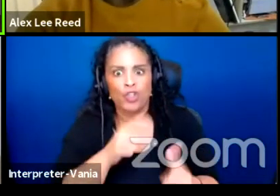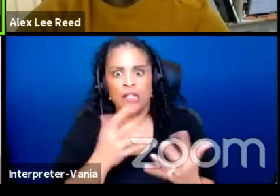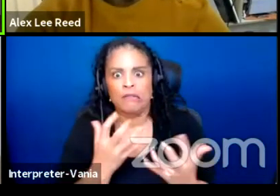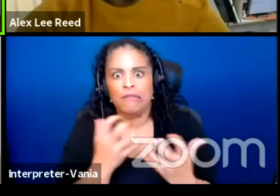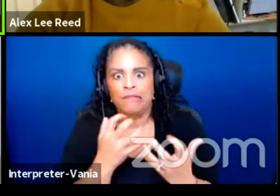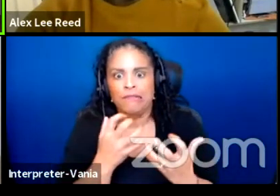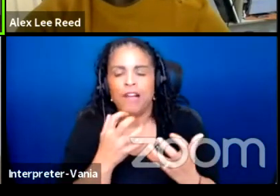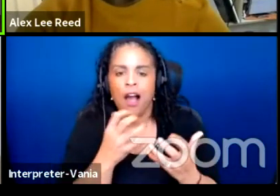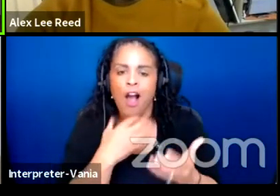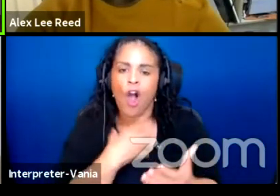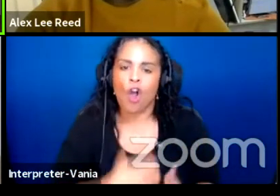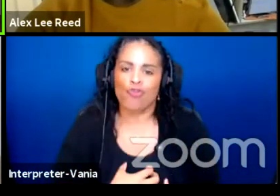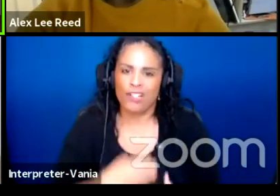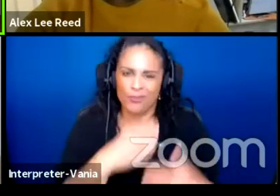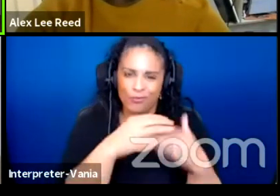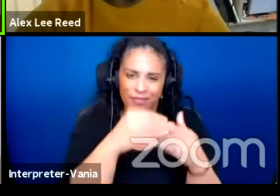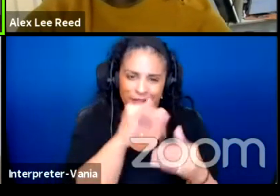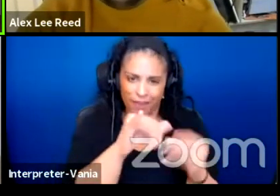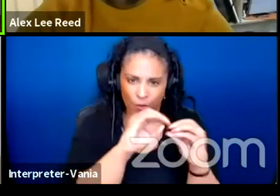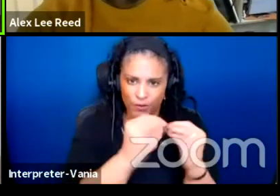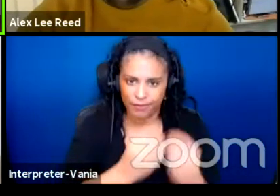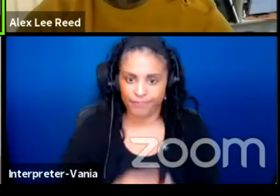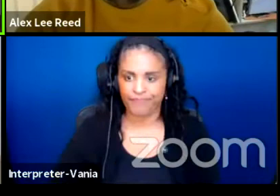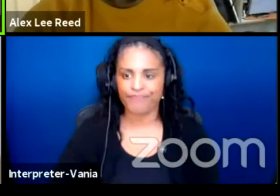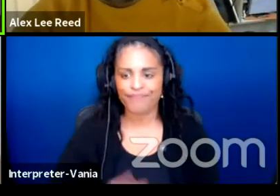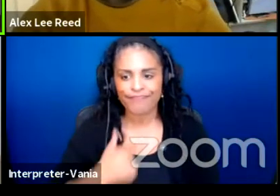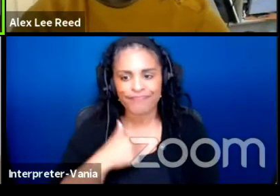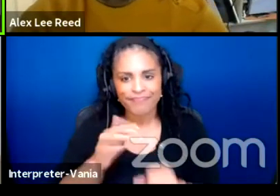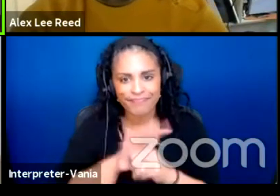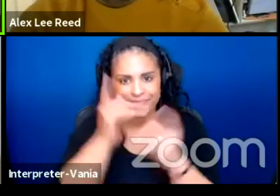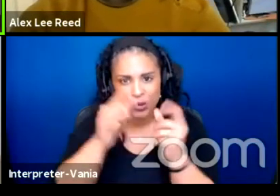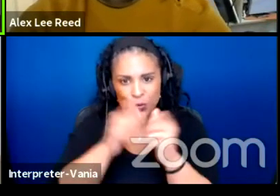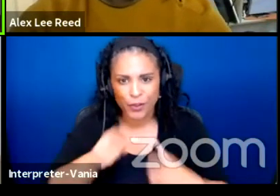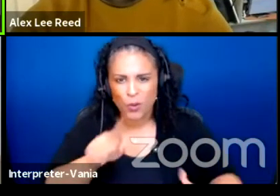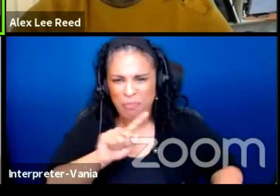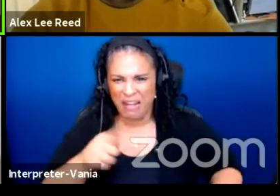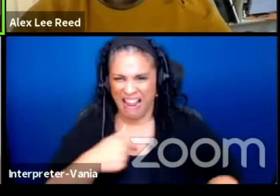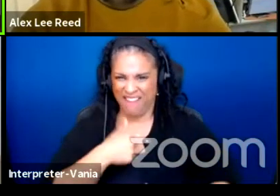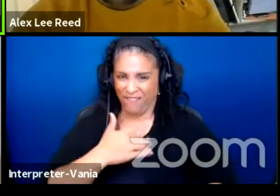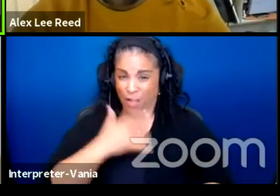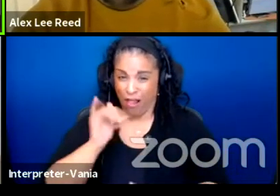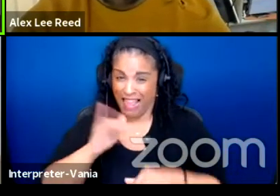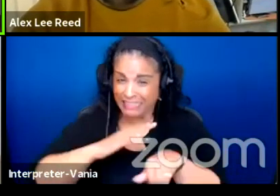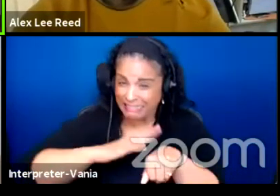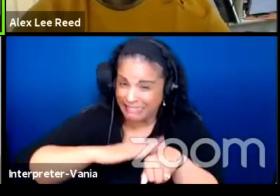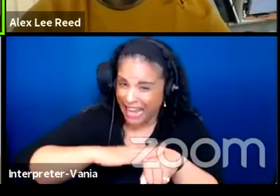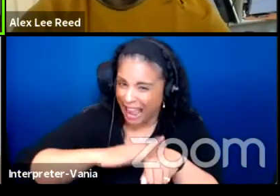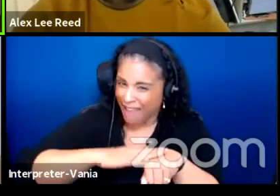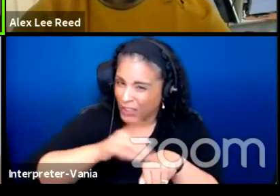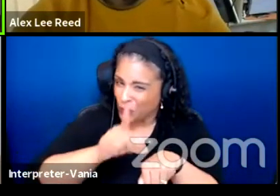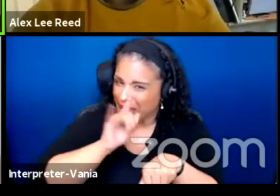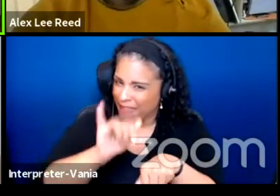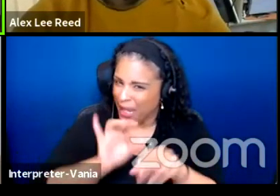those organizations. I totally agree with you, but I just feel like that caveat is very